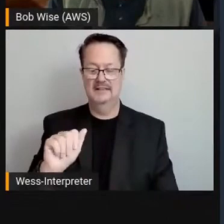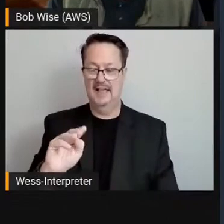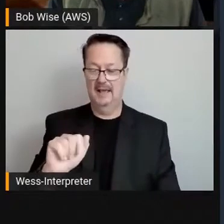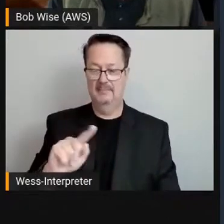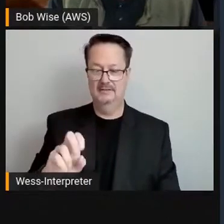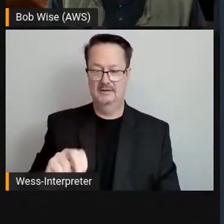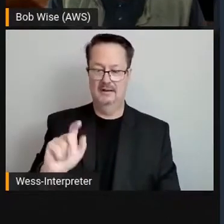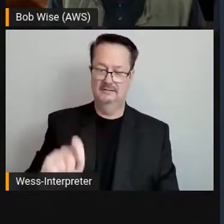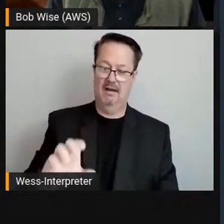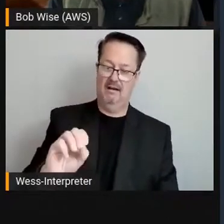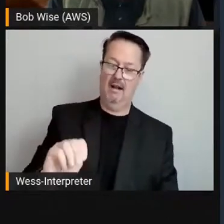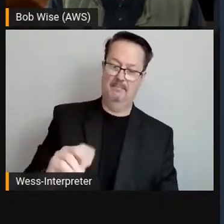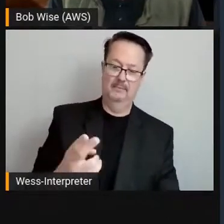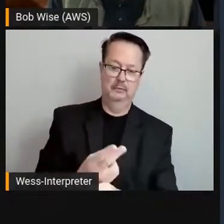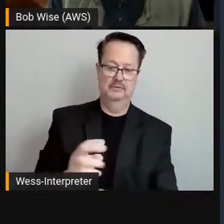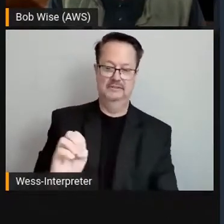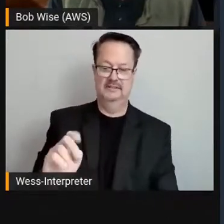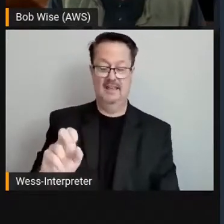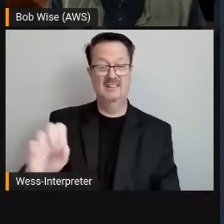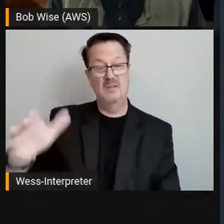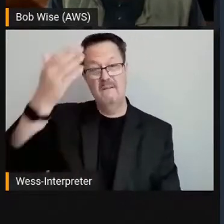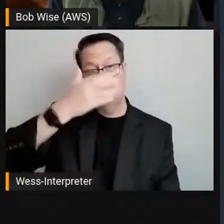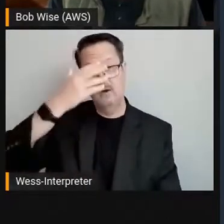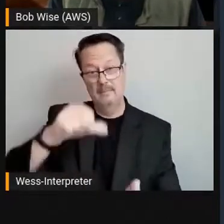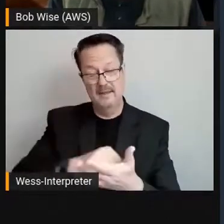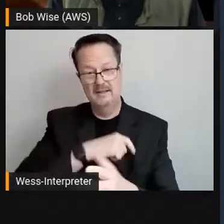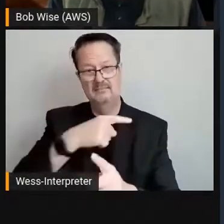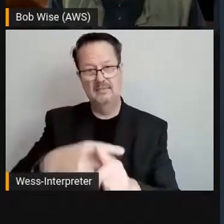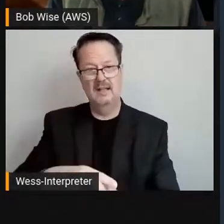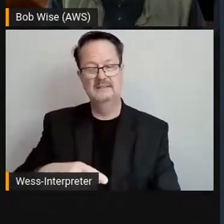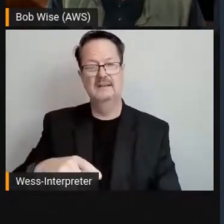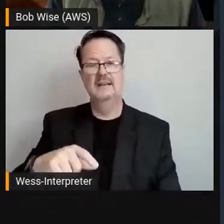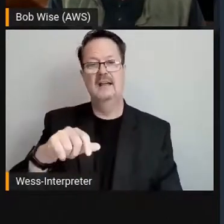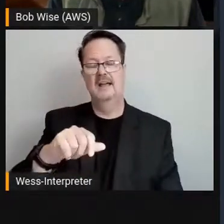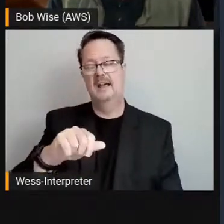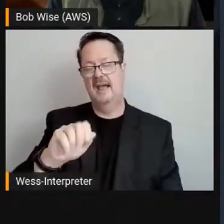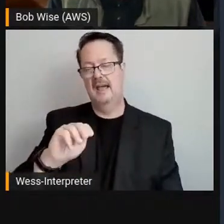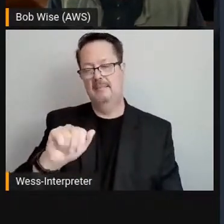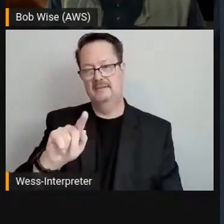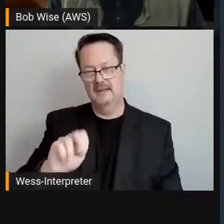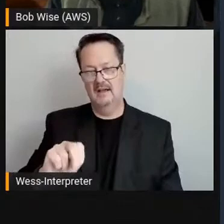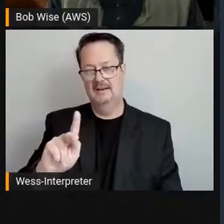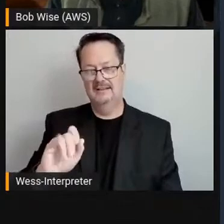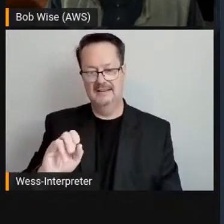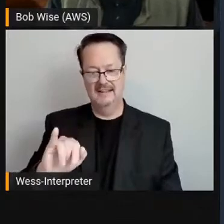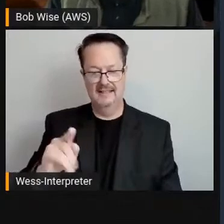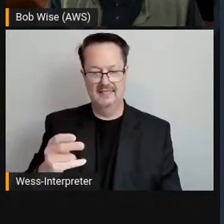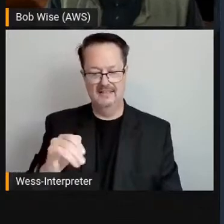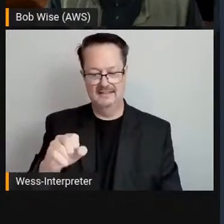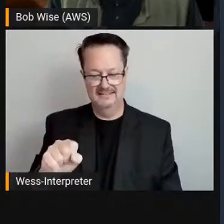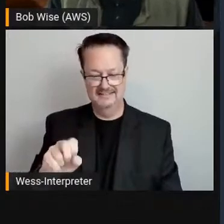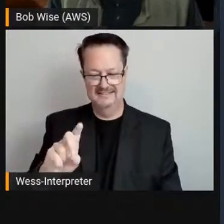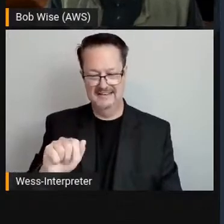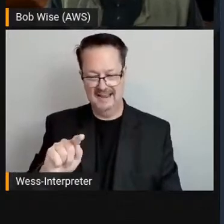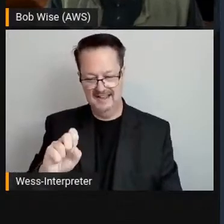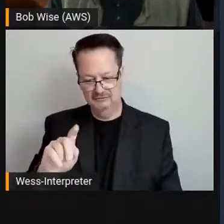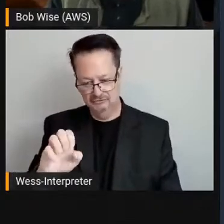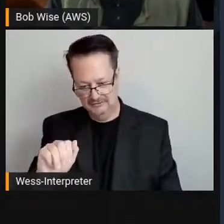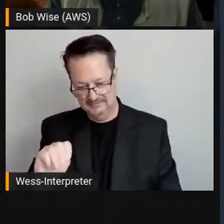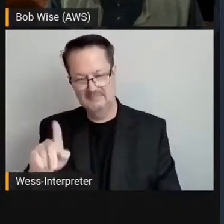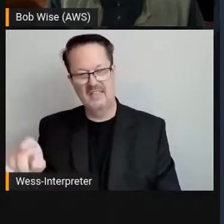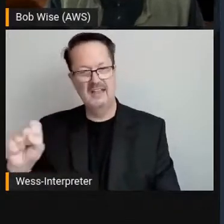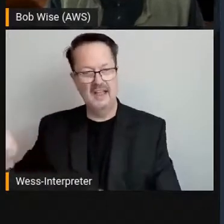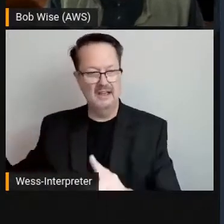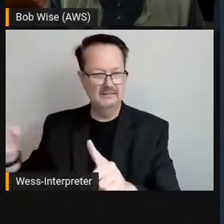front page uses EKS, as does Amazon Kinesis data streams. Amazon EMR can target EKS clusters as an